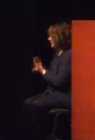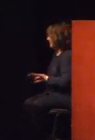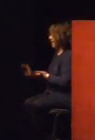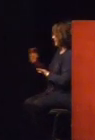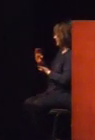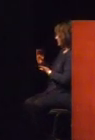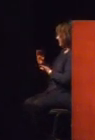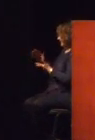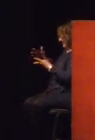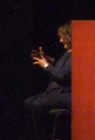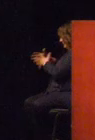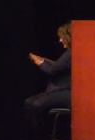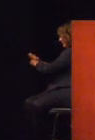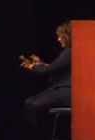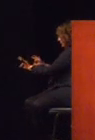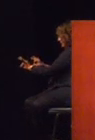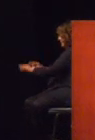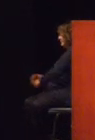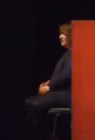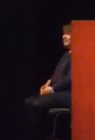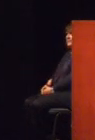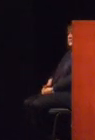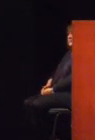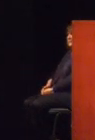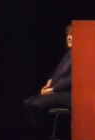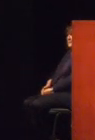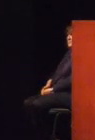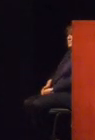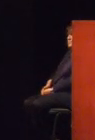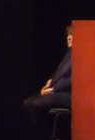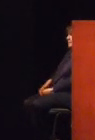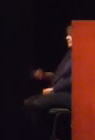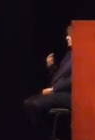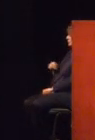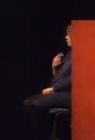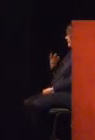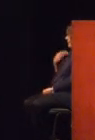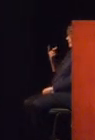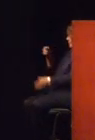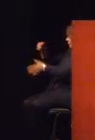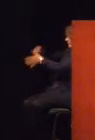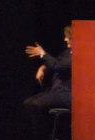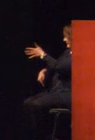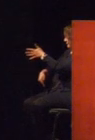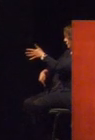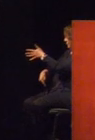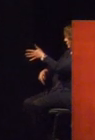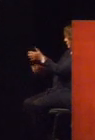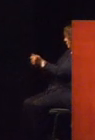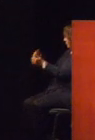and completion of their degree. So that's something that we're going to delve a little bit more into. There, I think there's a lot in